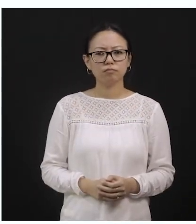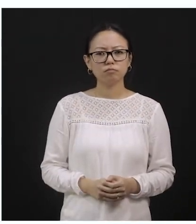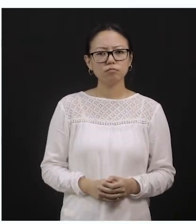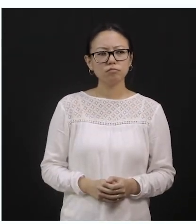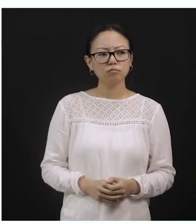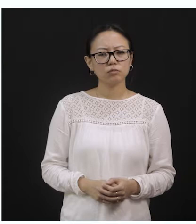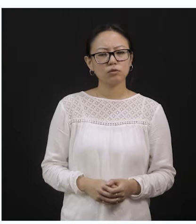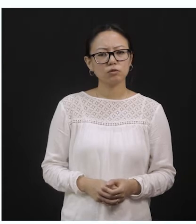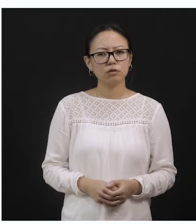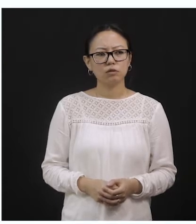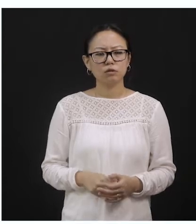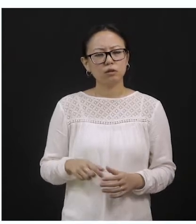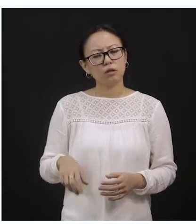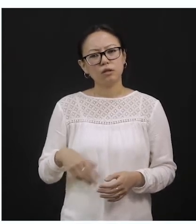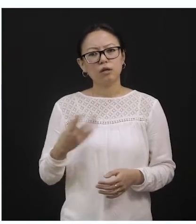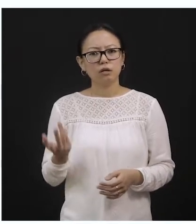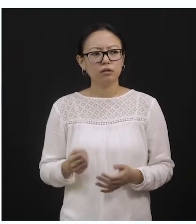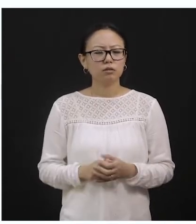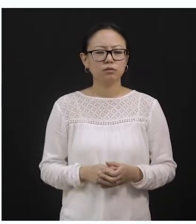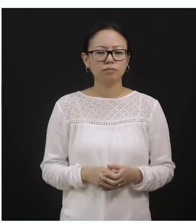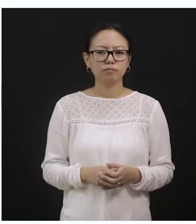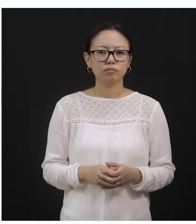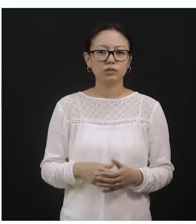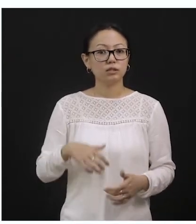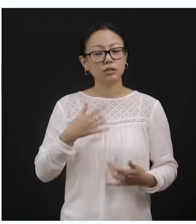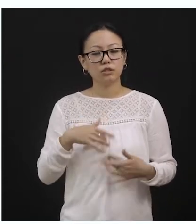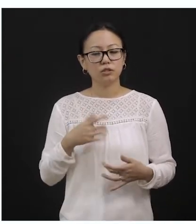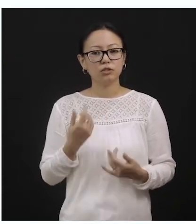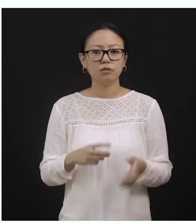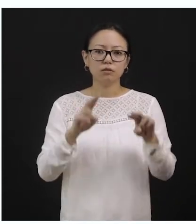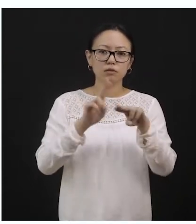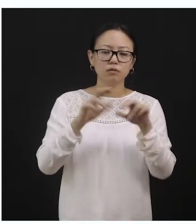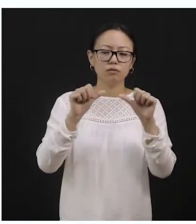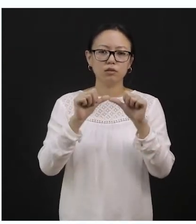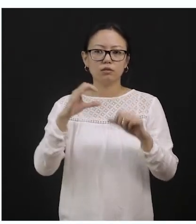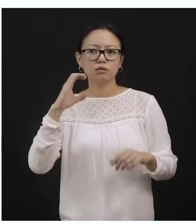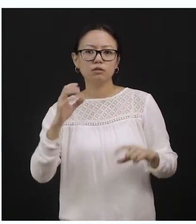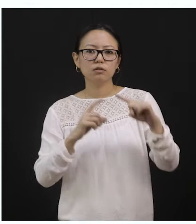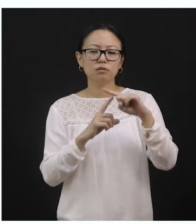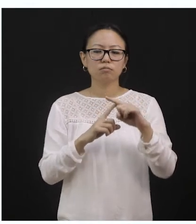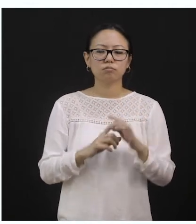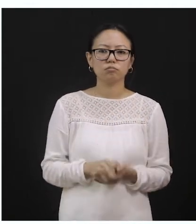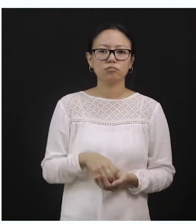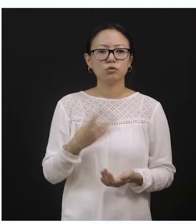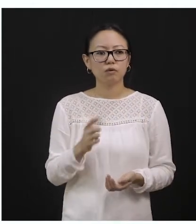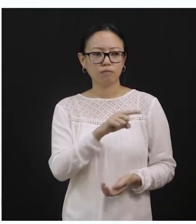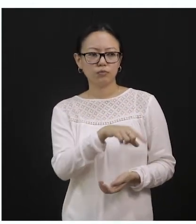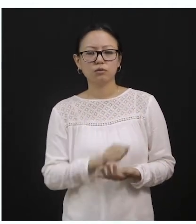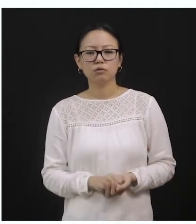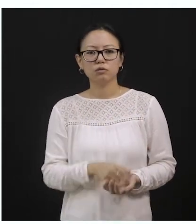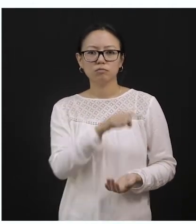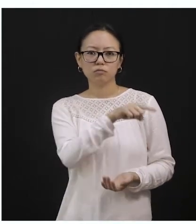a bee is bee gives us honey, right? So how do they give us honey? They used to make